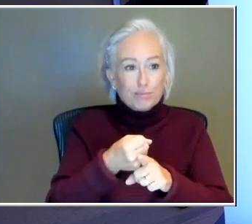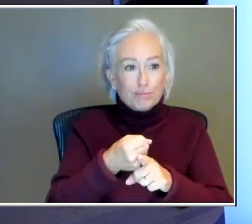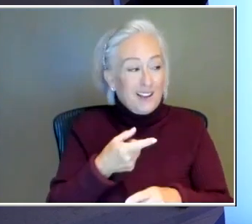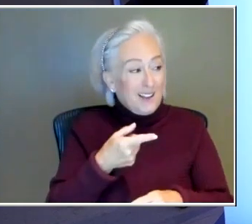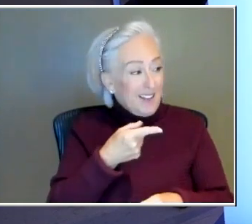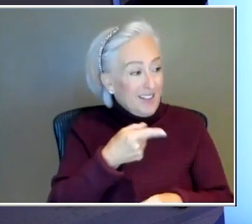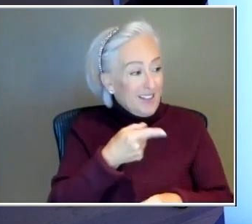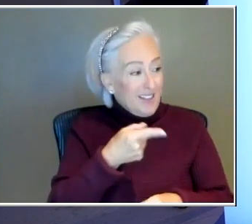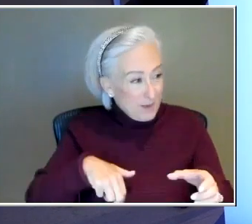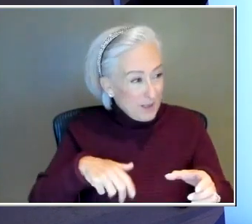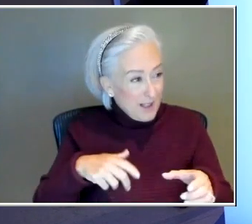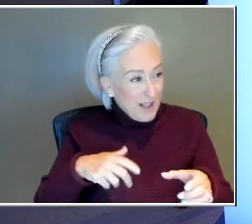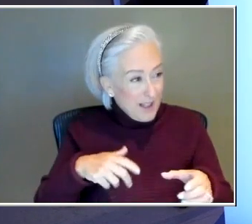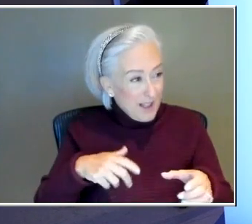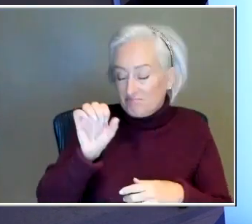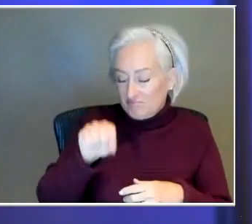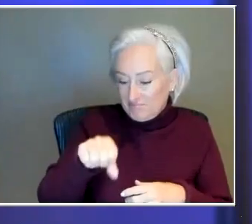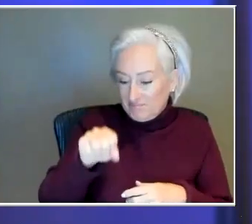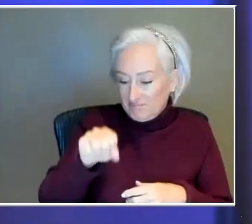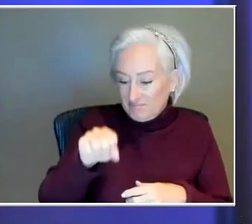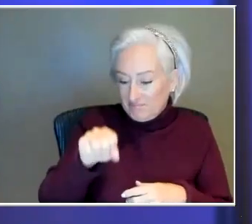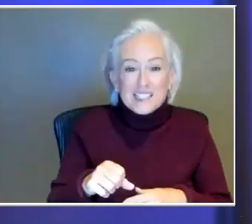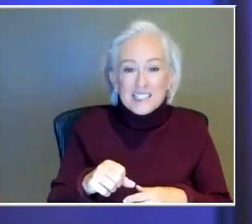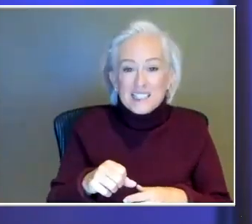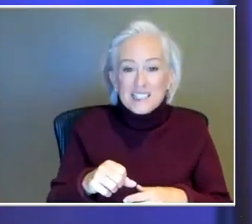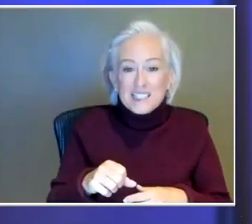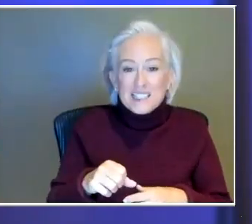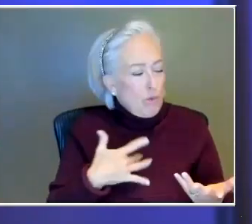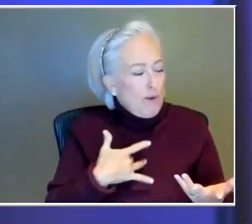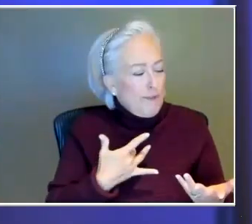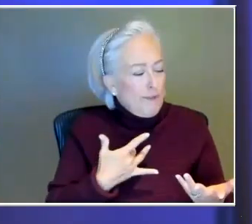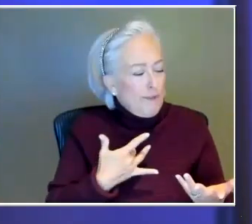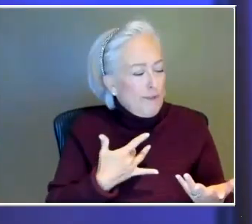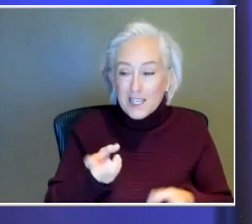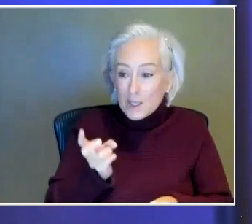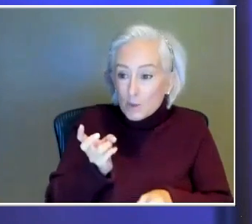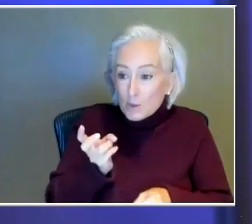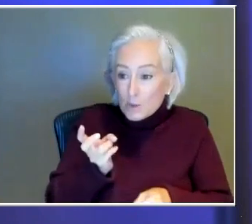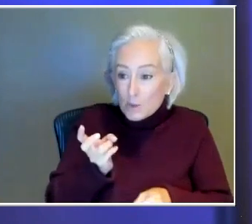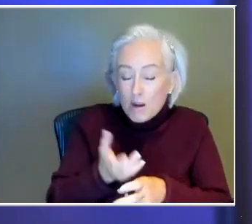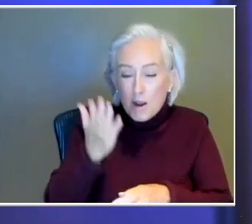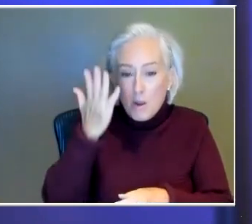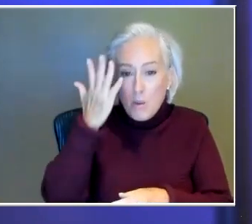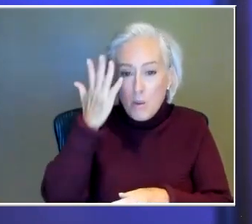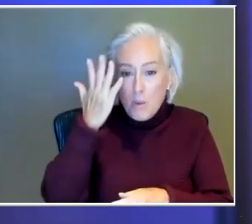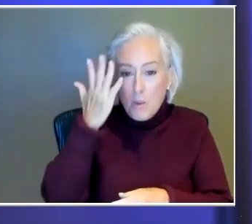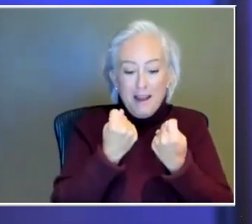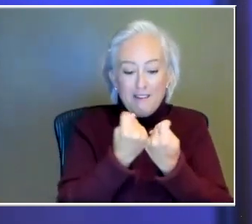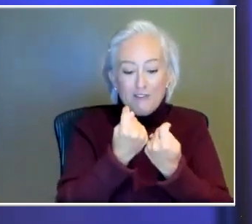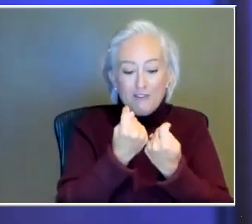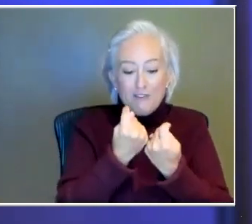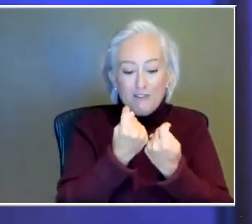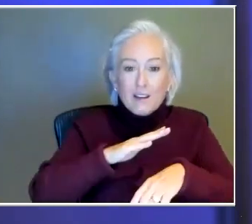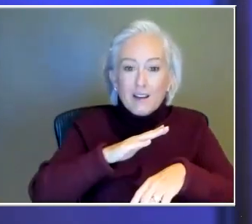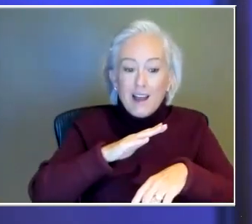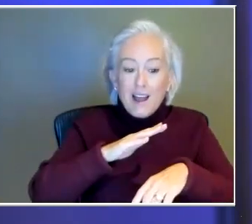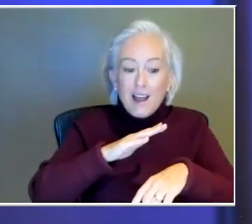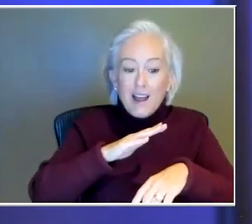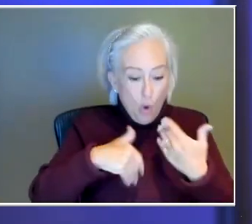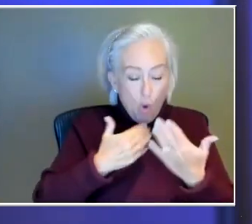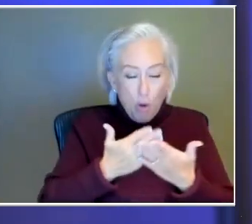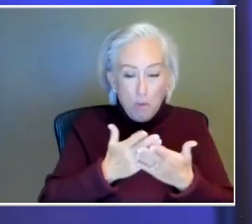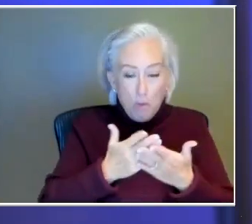was that like for you? It was very hard. You know, you have all your friends that are on the team and something you like doing after school. Had to just find a new